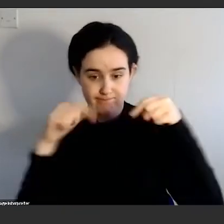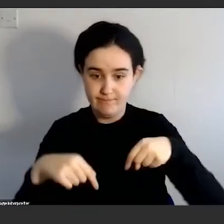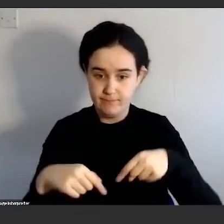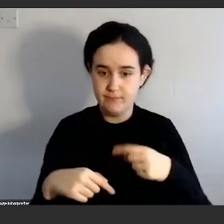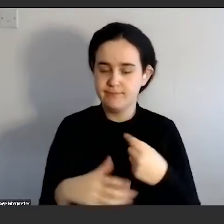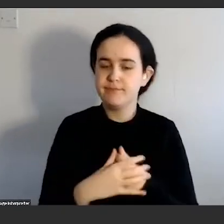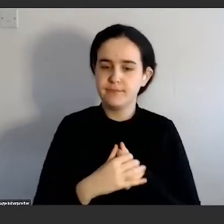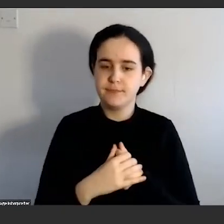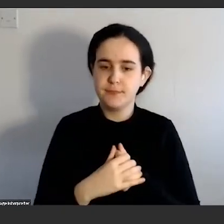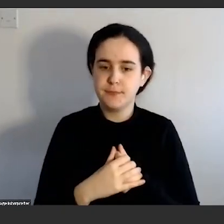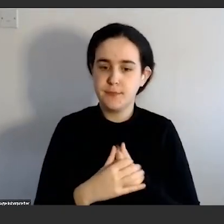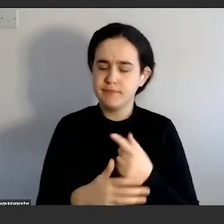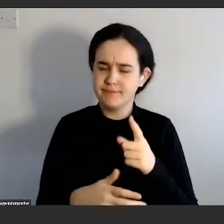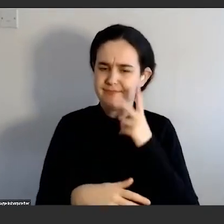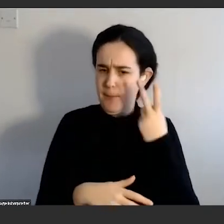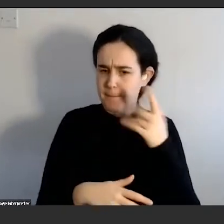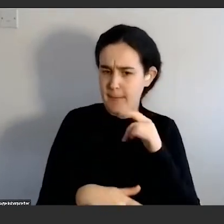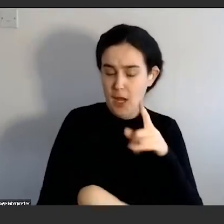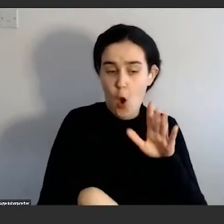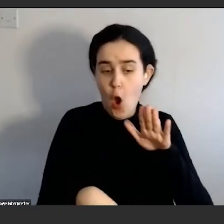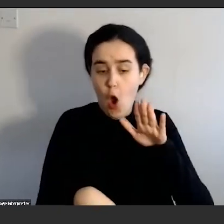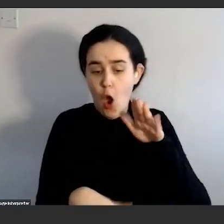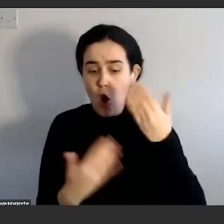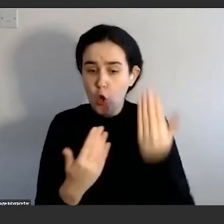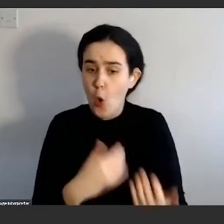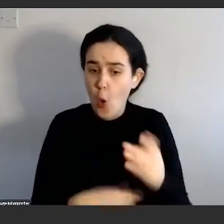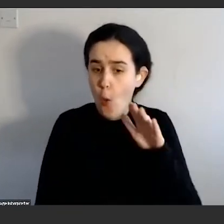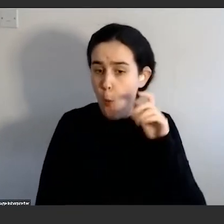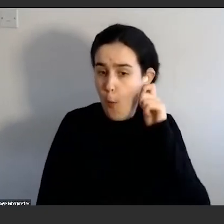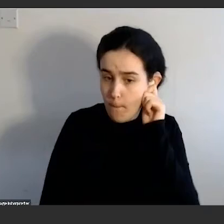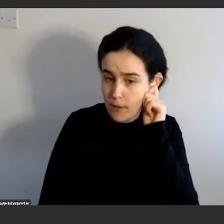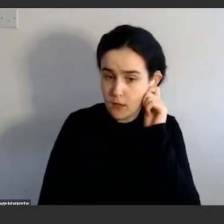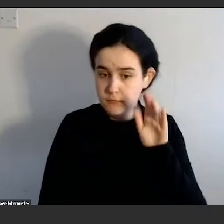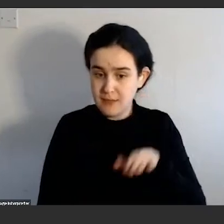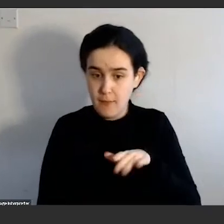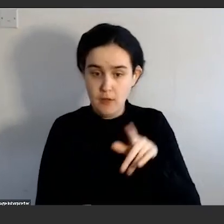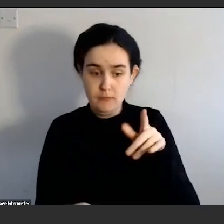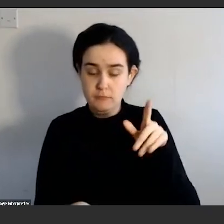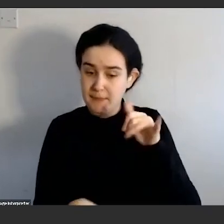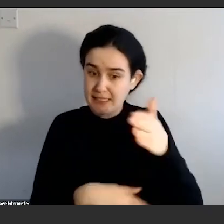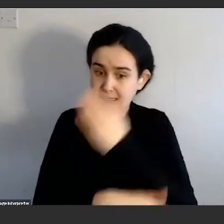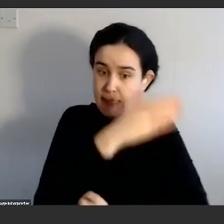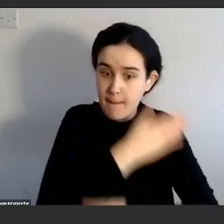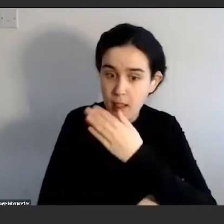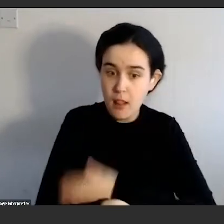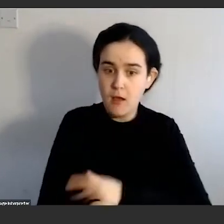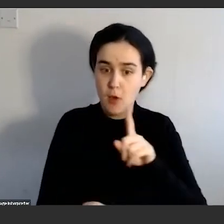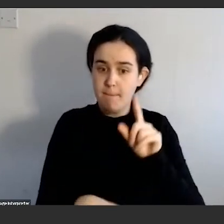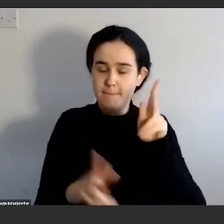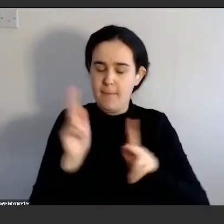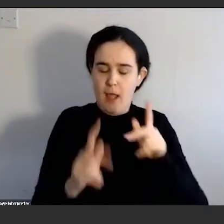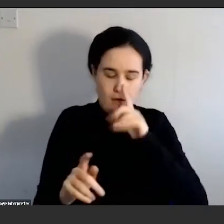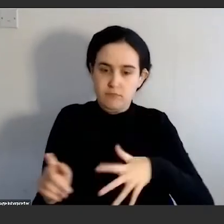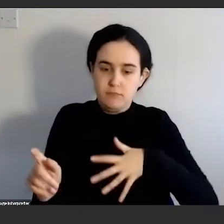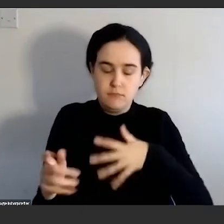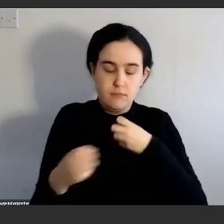these contraceptives really for you?" For women and girls with disabilities, the right to health is not just about being able